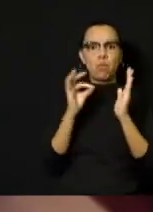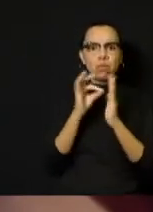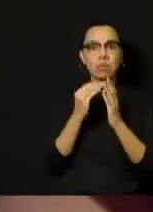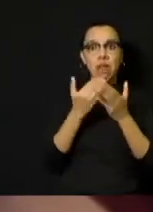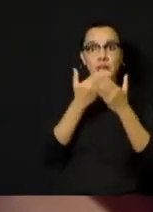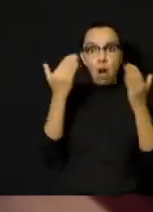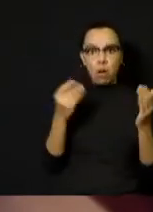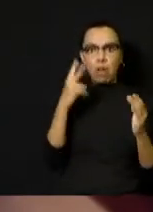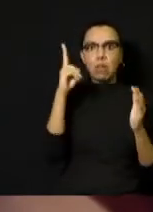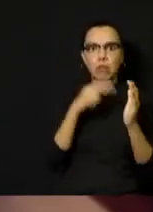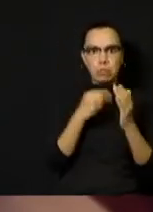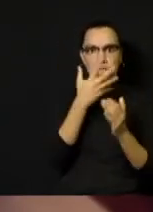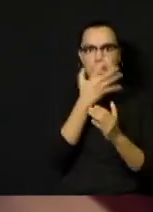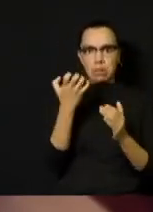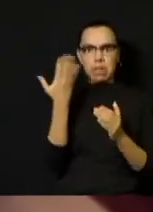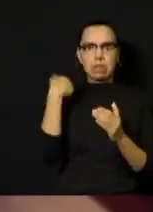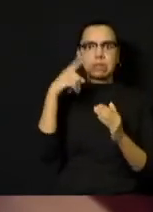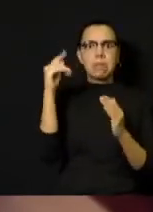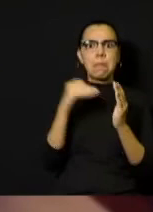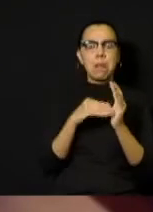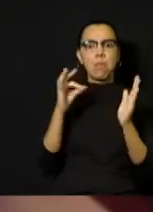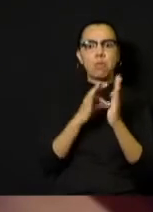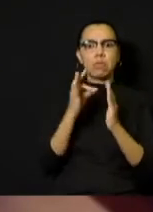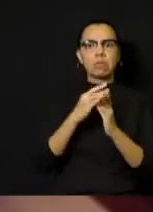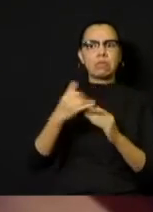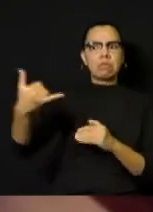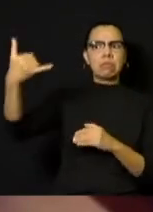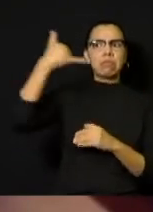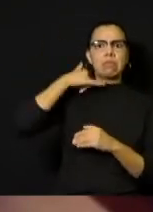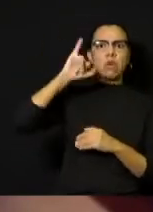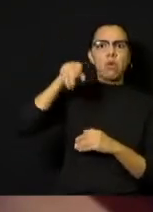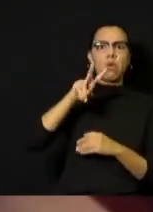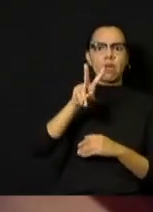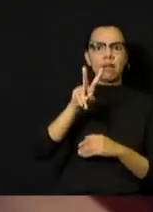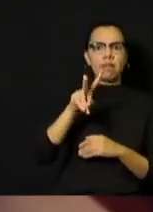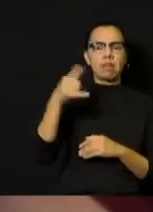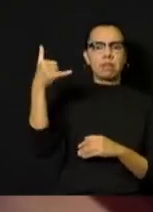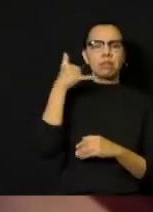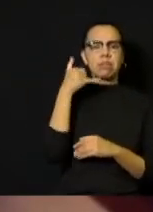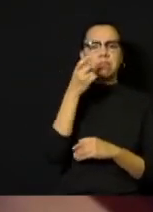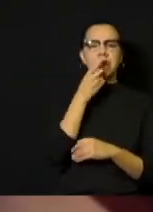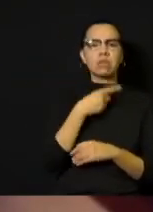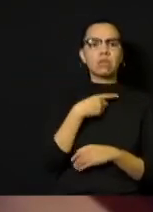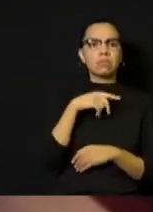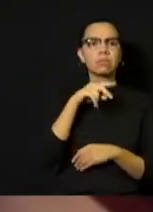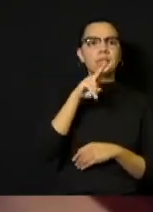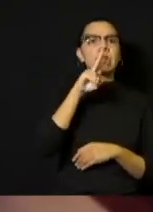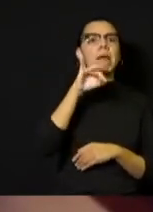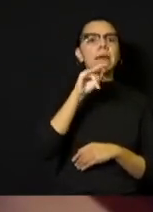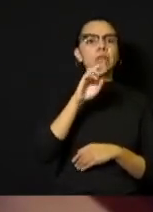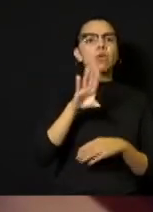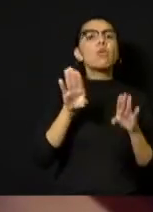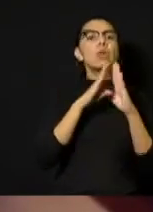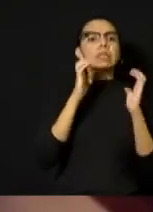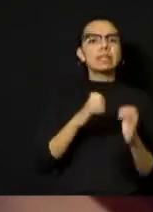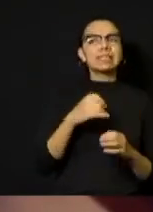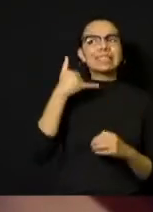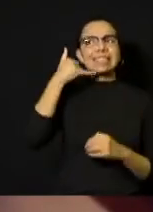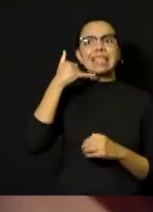I didn't get 1,000 points work out, and I got a phone call from Jorge Vergara. He tells me, Victor, how are you doing?